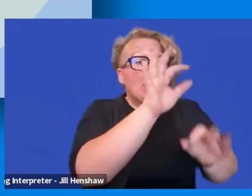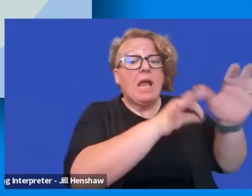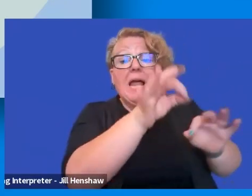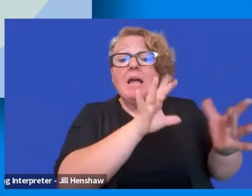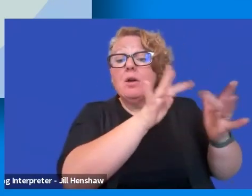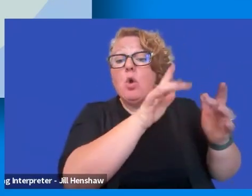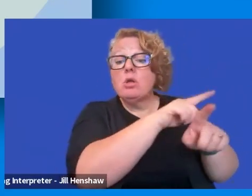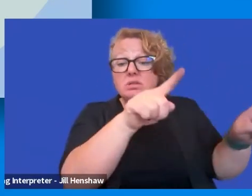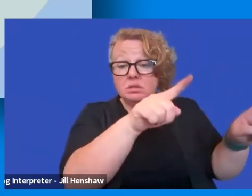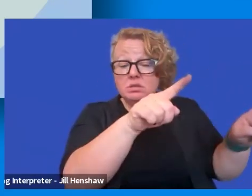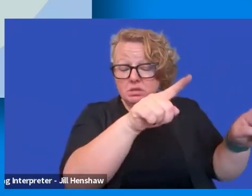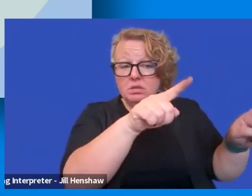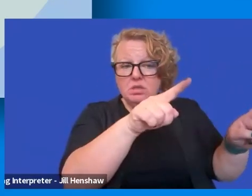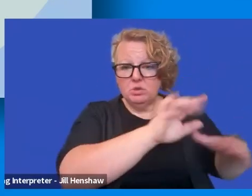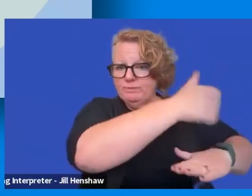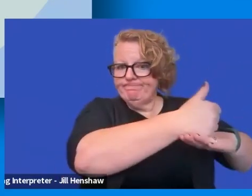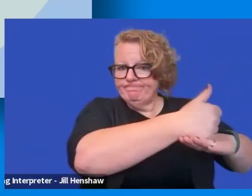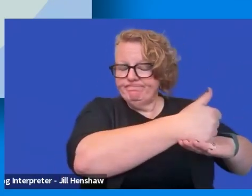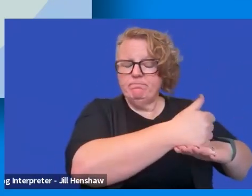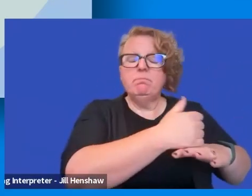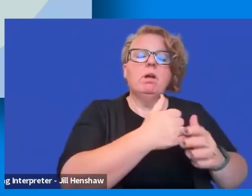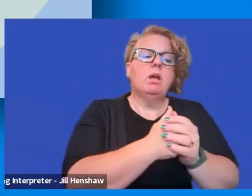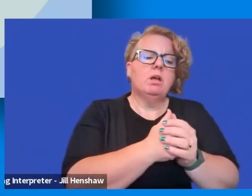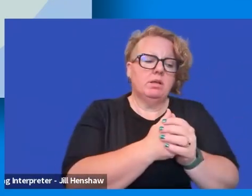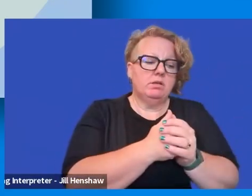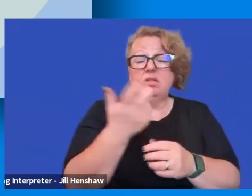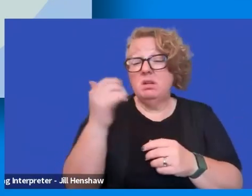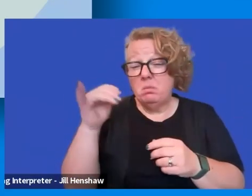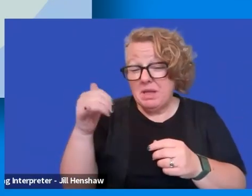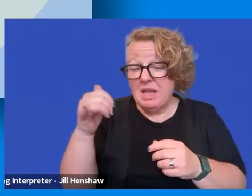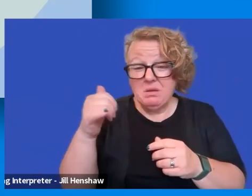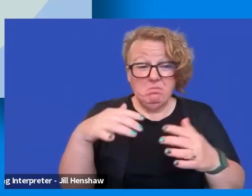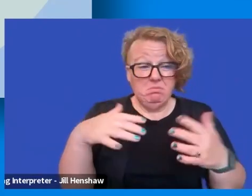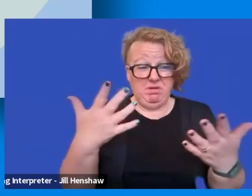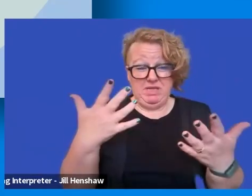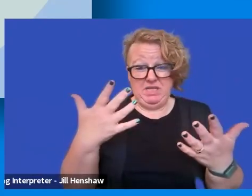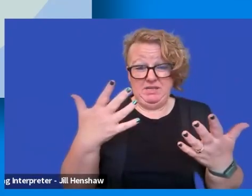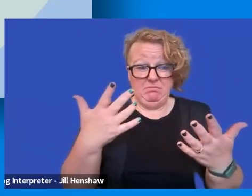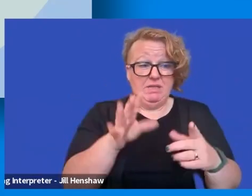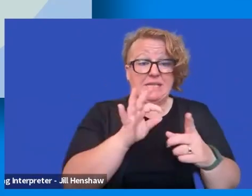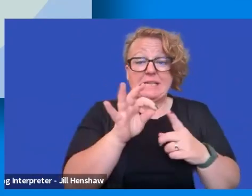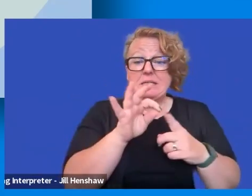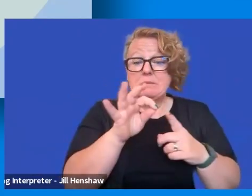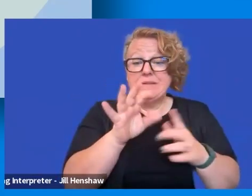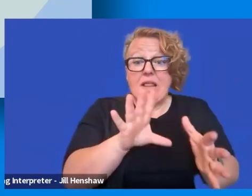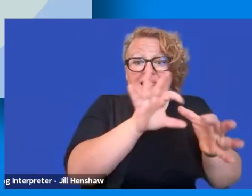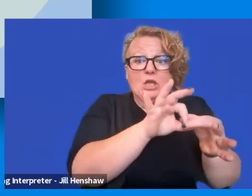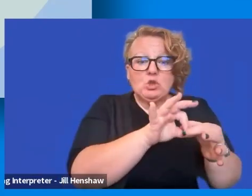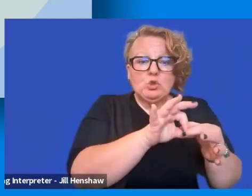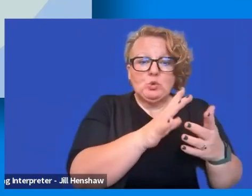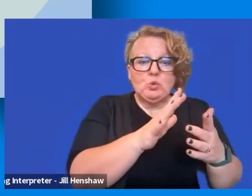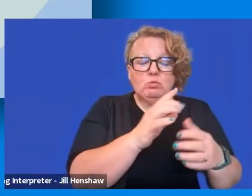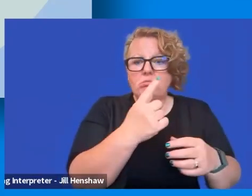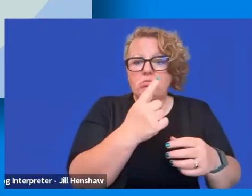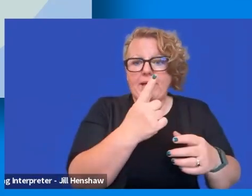contacted. As Robert said, there might be particular to a funder or particular to a call,